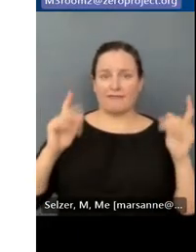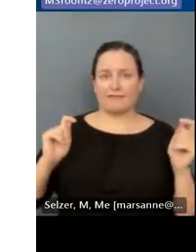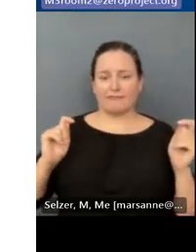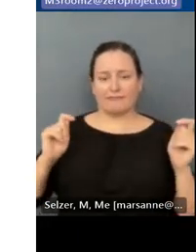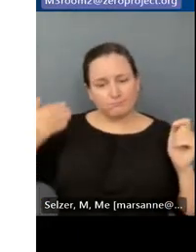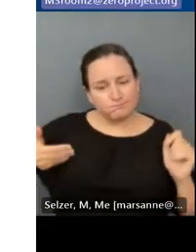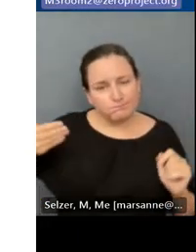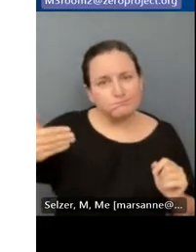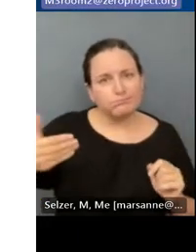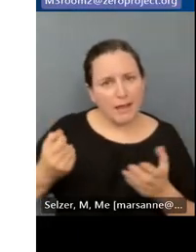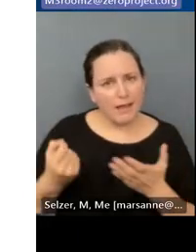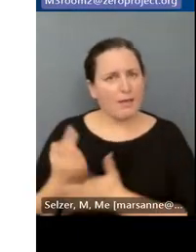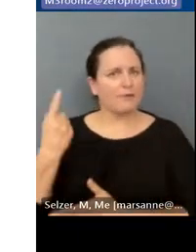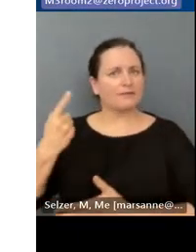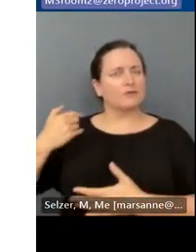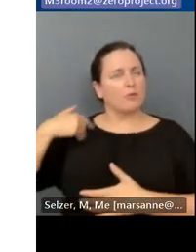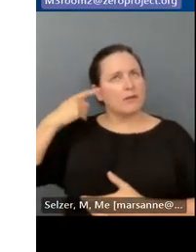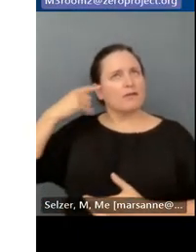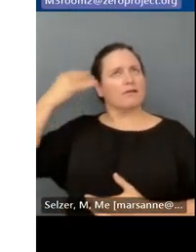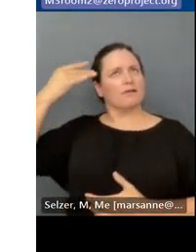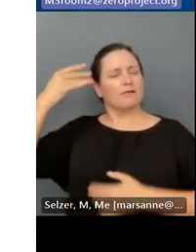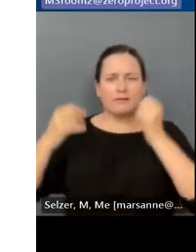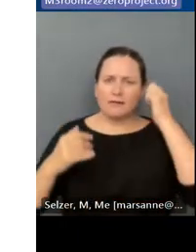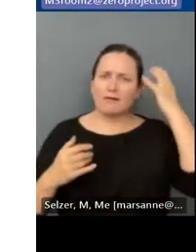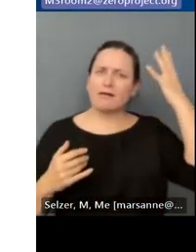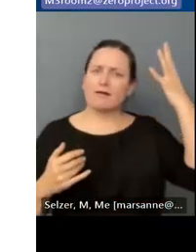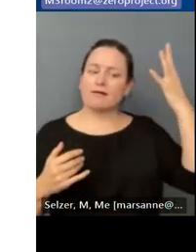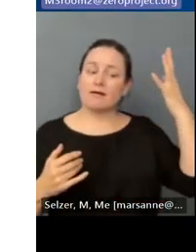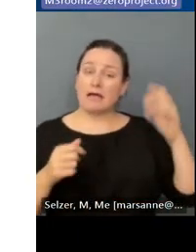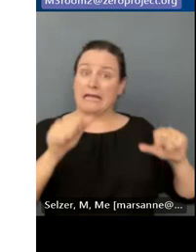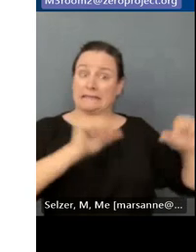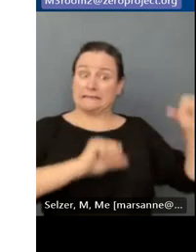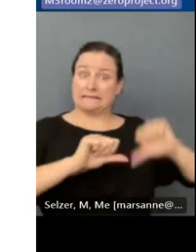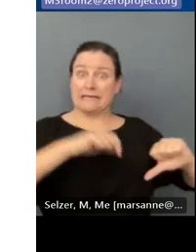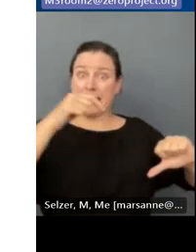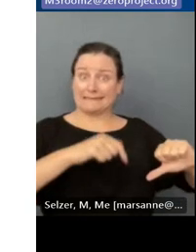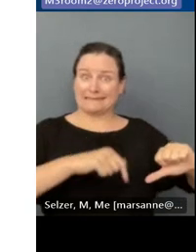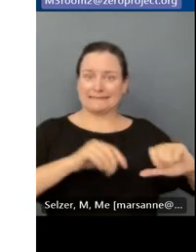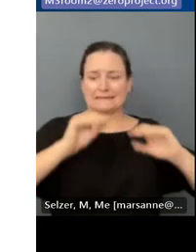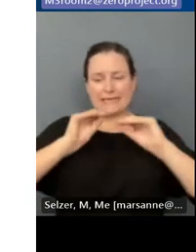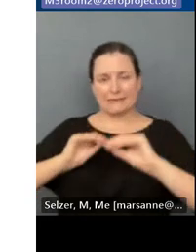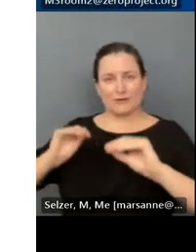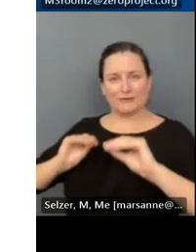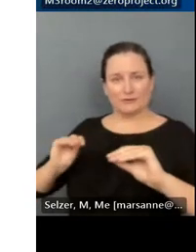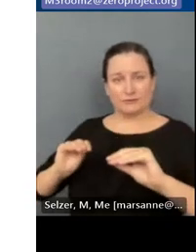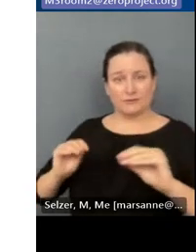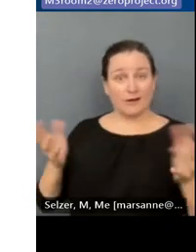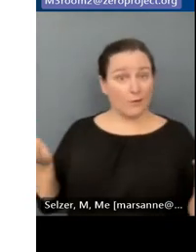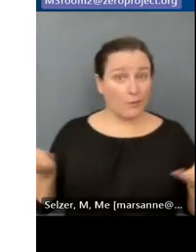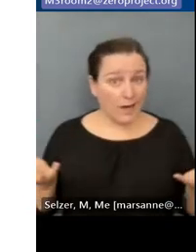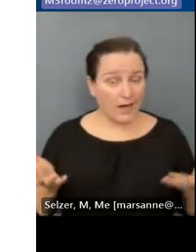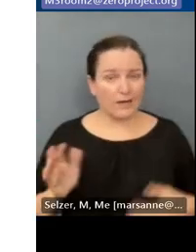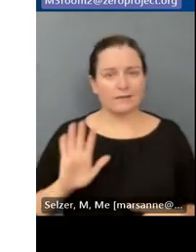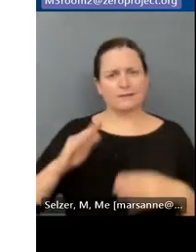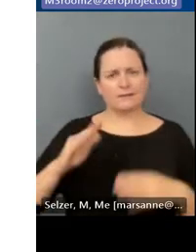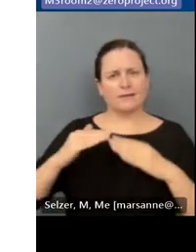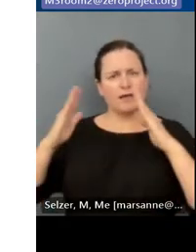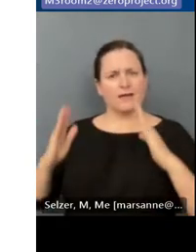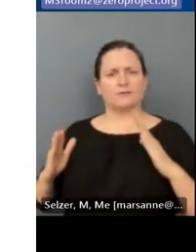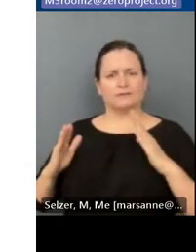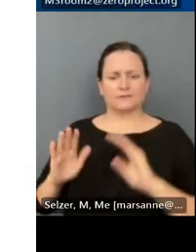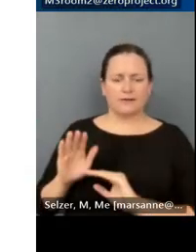So science education should be blooming in our backyards, classrooms, in